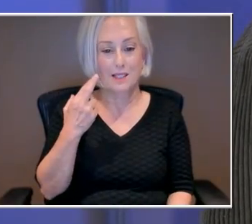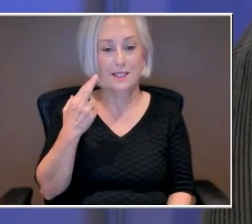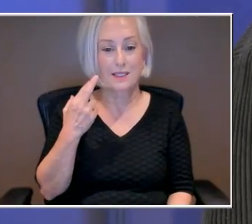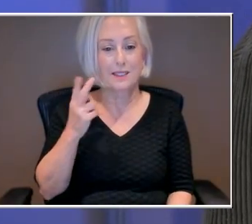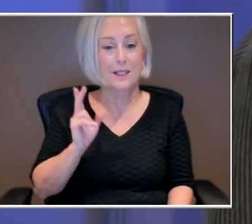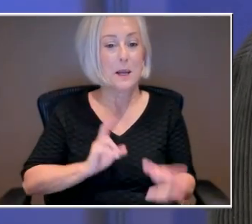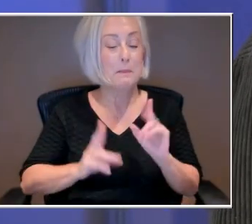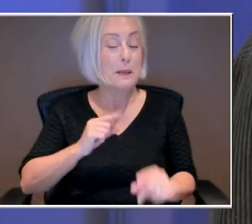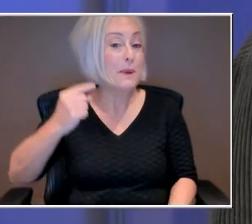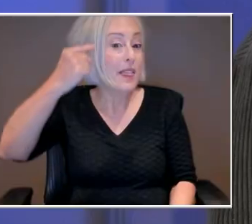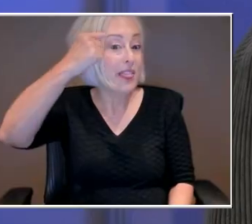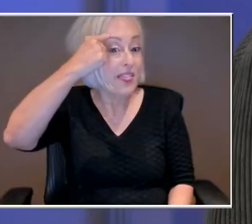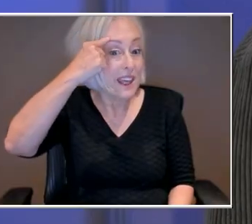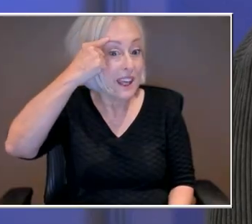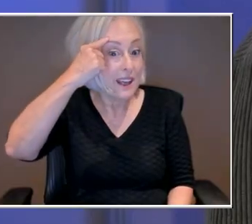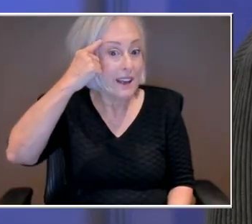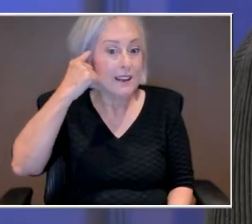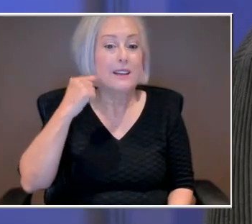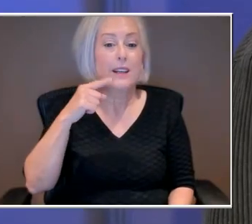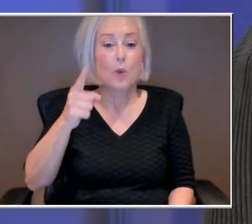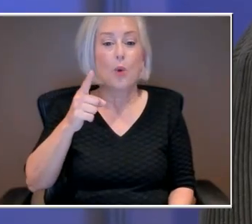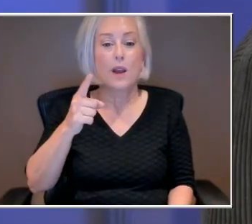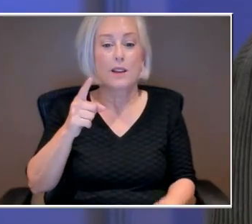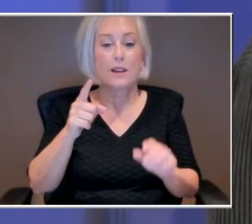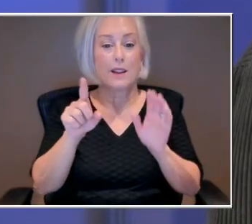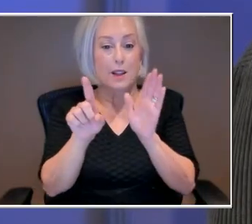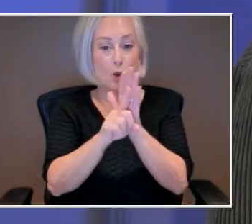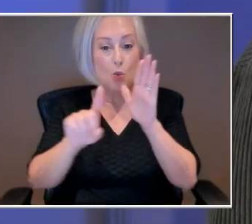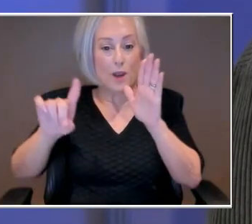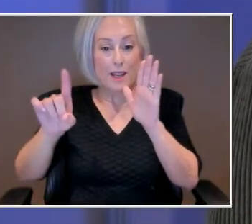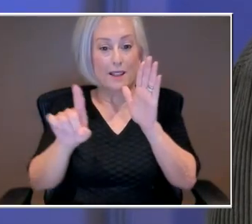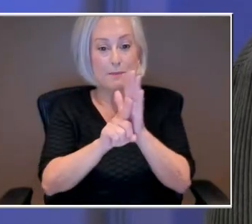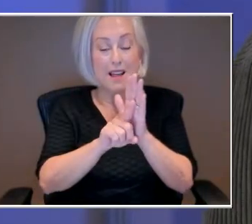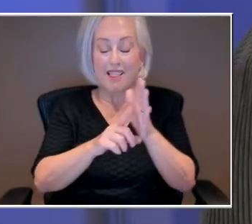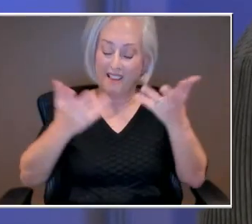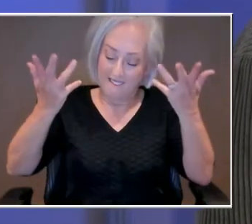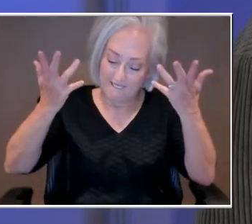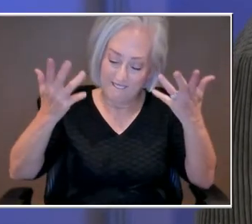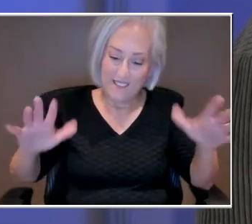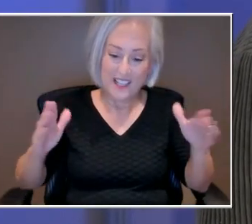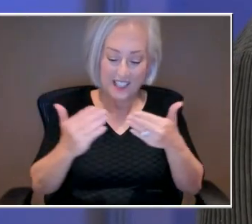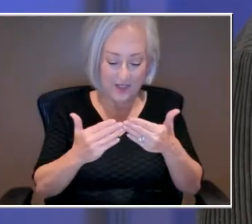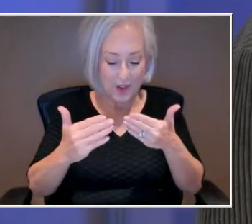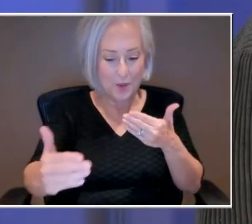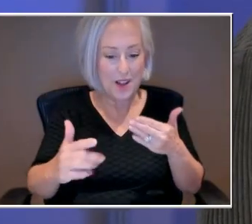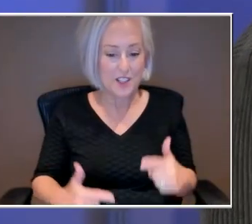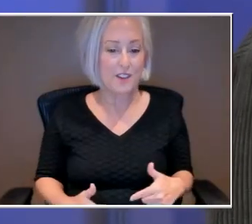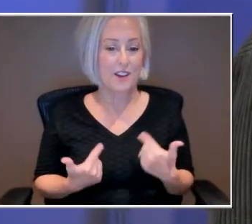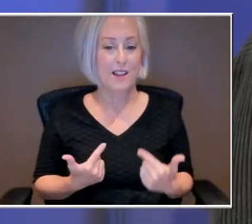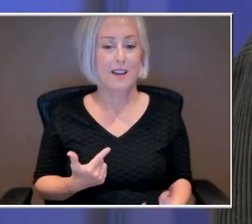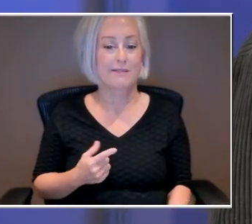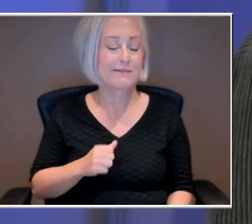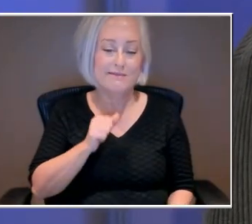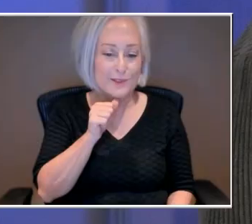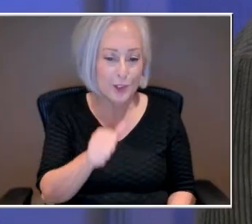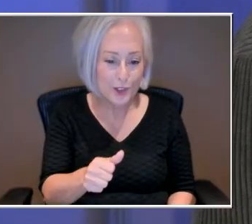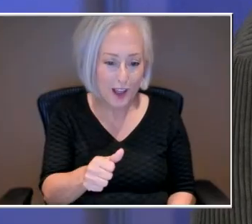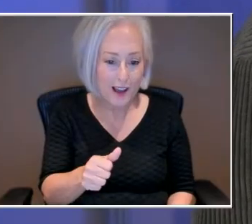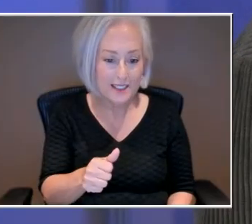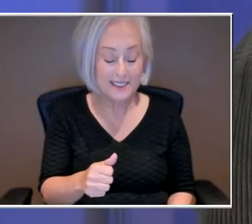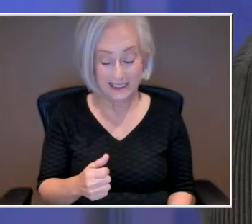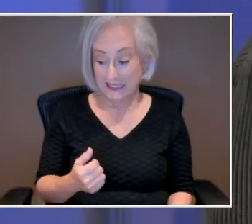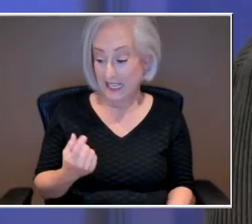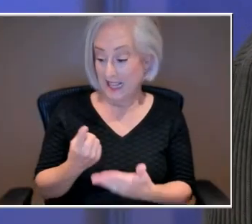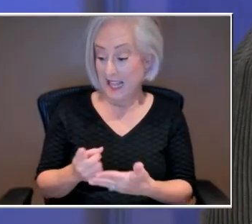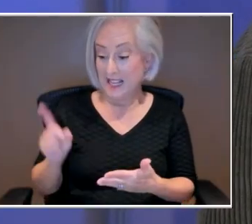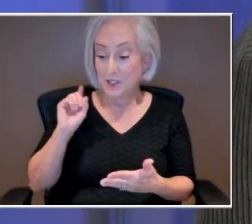think that when you ring that bell, you're done. That you're done for the rest of your life with it, but you're not. I rang the bell the other day, but I've